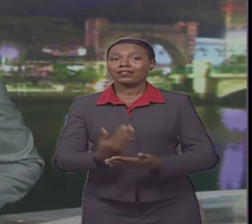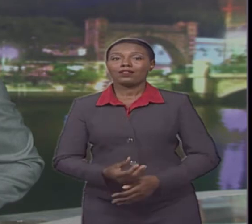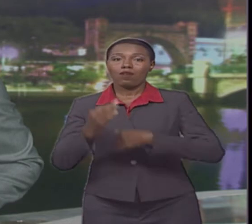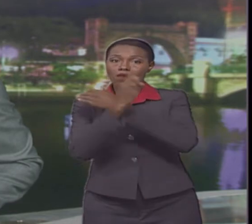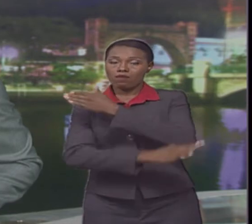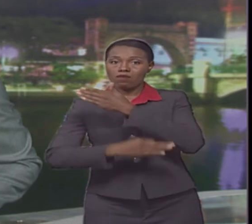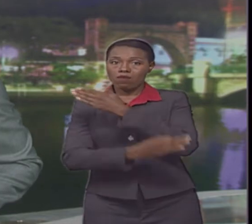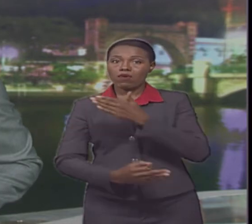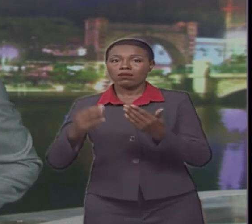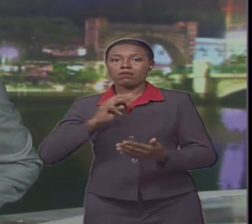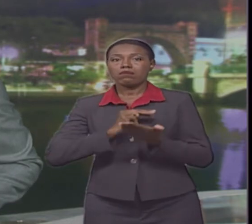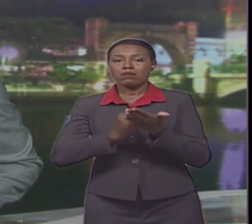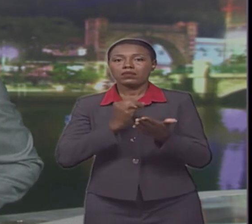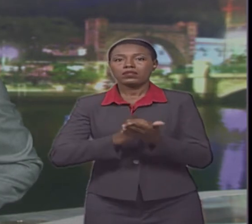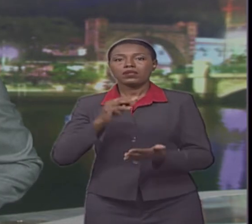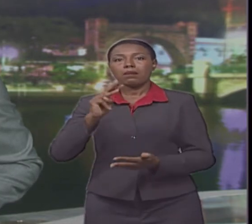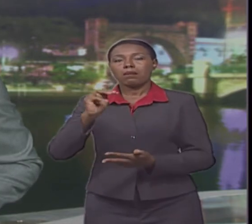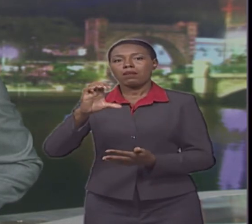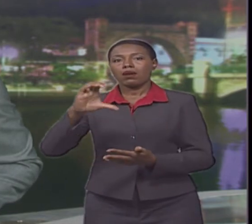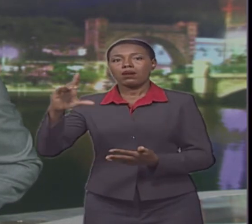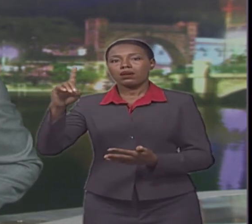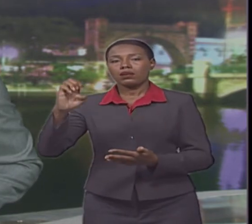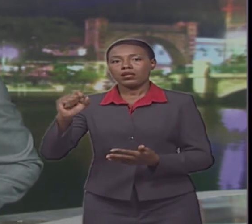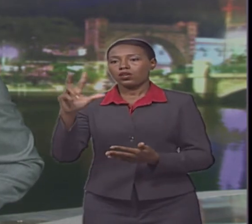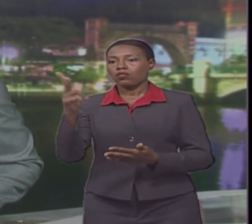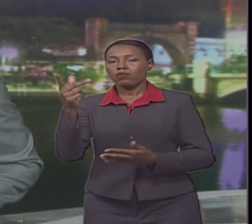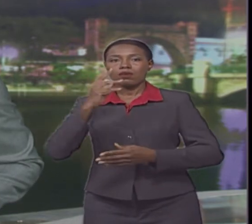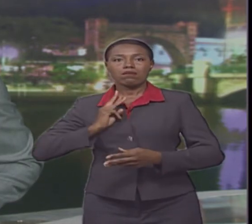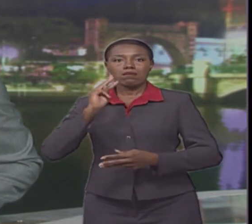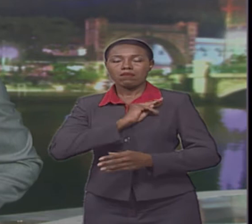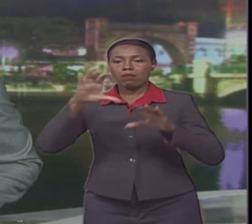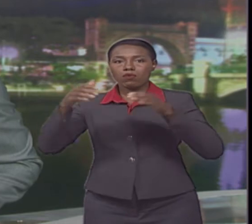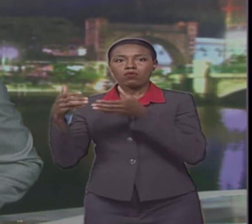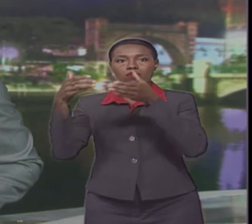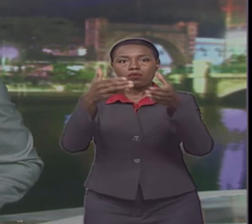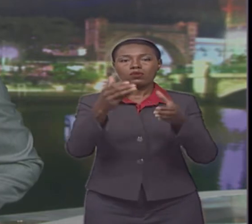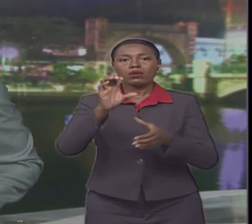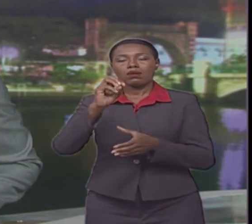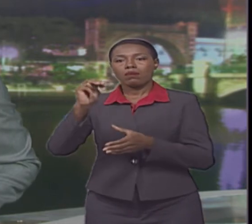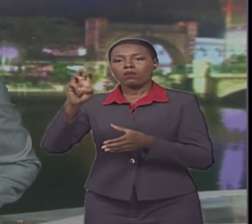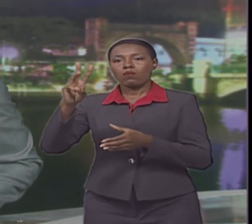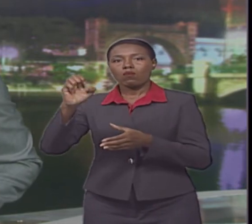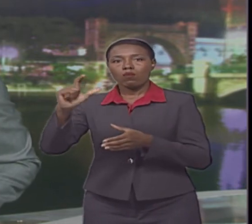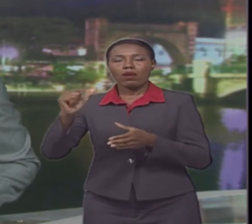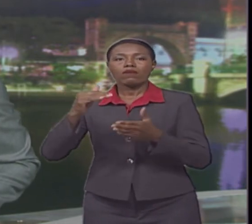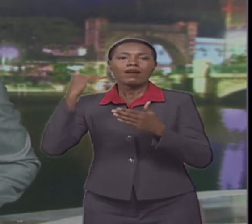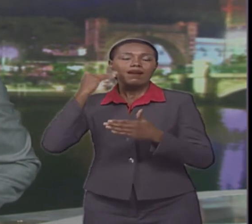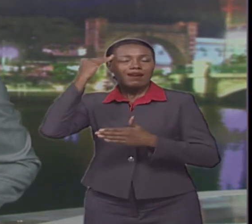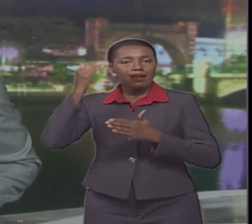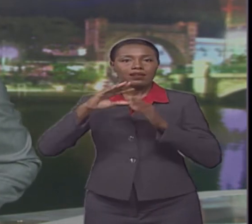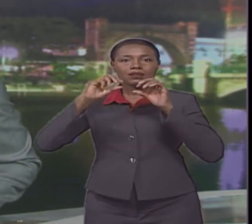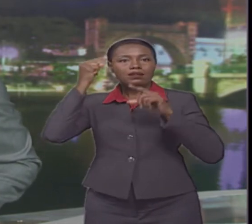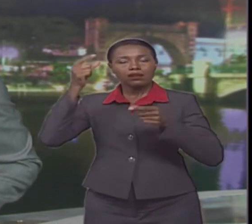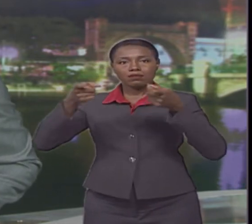Affairs Minister Maxine McLean is heading a 3-member Barbados delegation to the Commonwealth Heads of Government meeting in London. That week-long